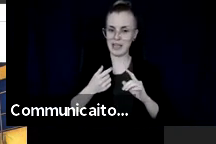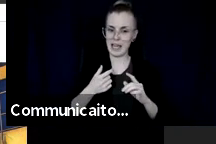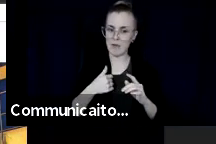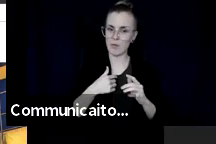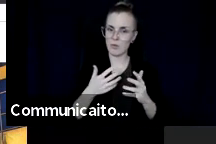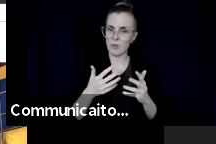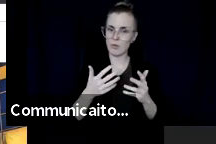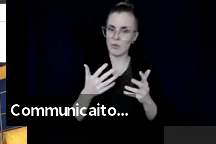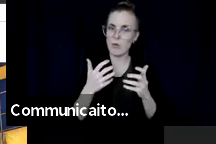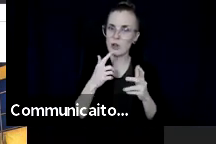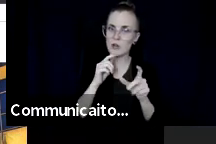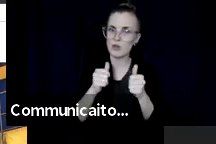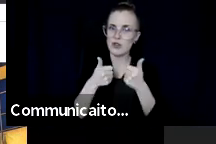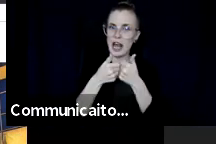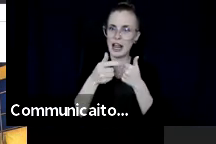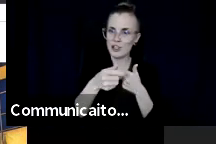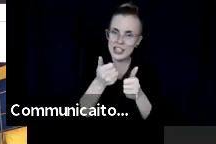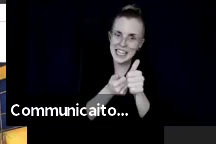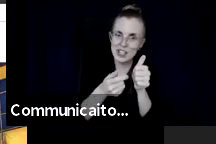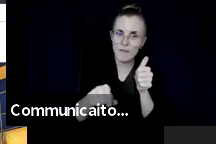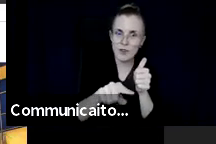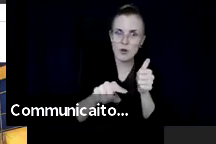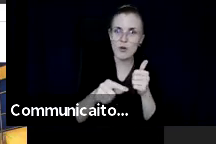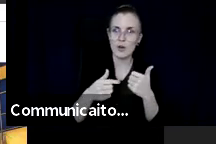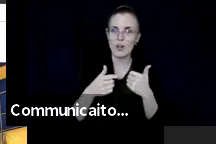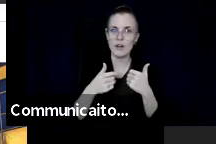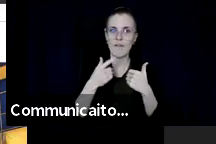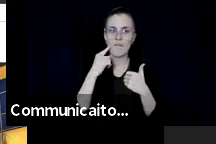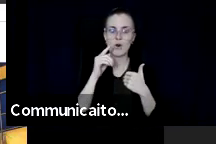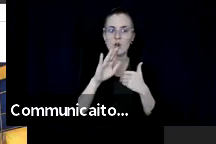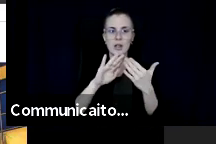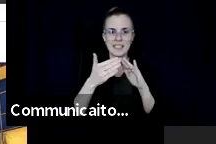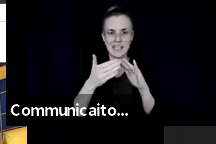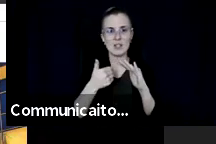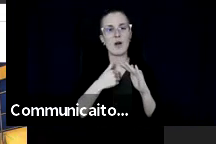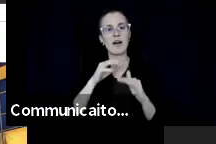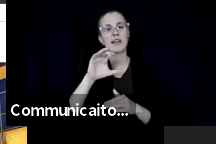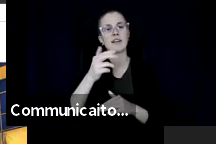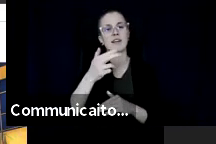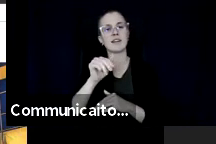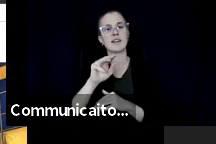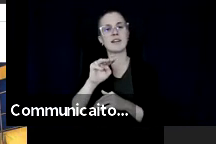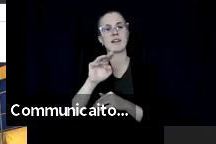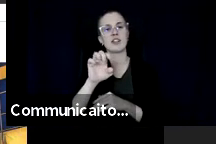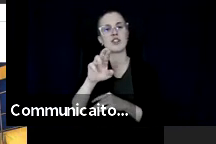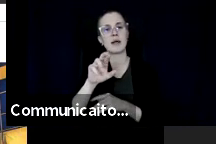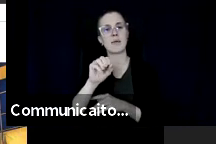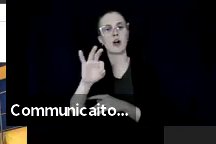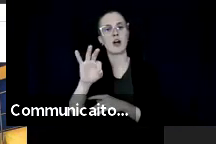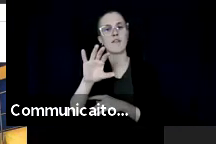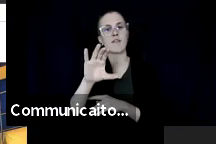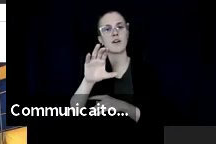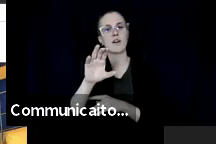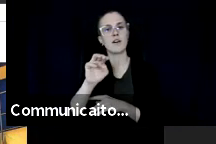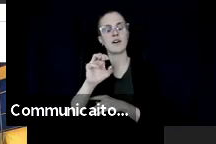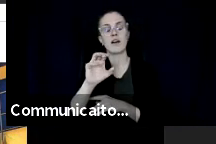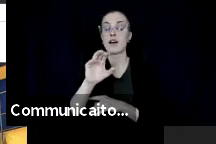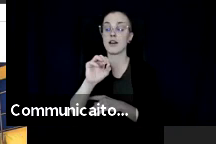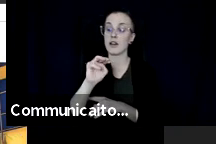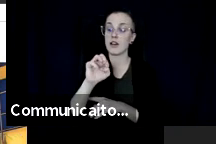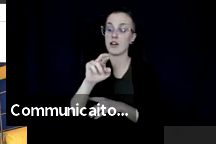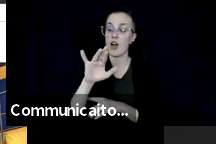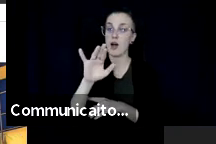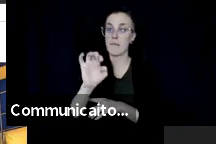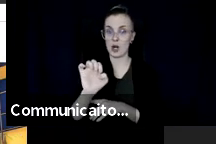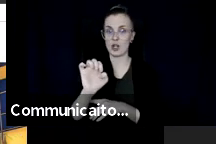challenge each of you. Does your city have a Chamber of Commerce for people with disabilities? We hope so. So next up, we're going to go back live to the city of Houston and hear from